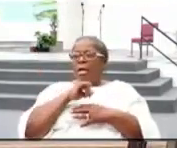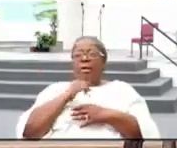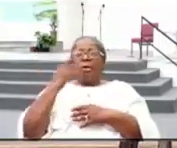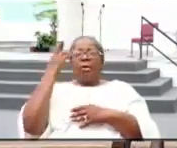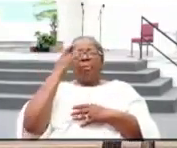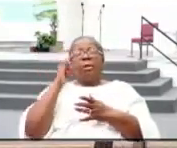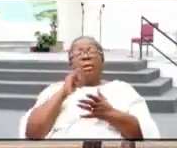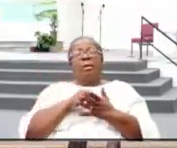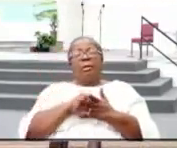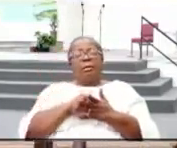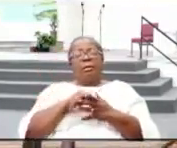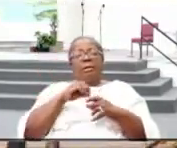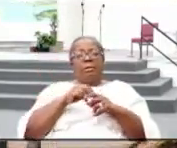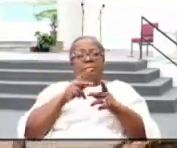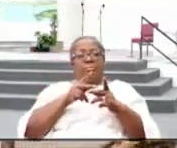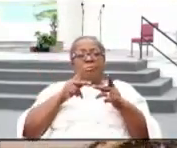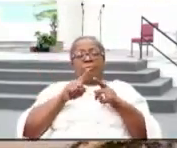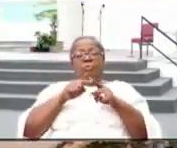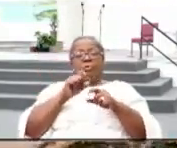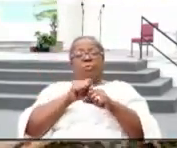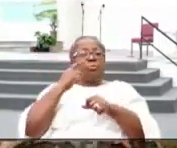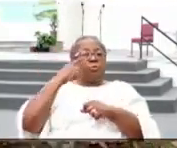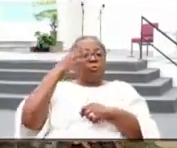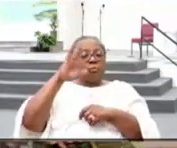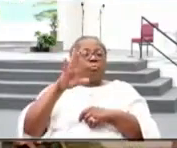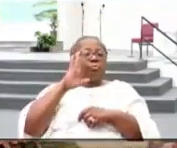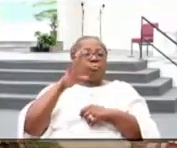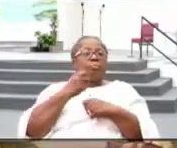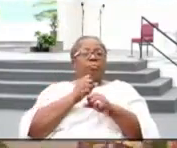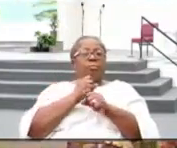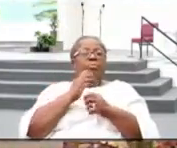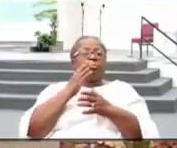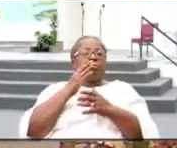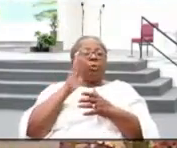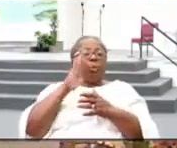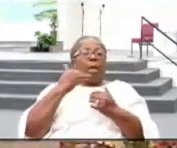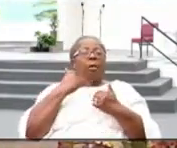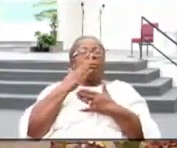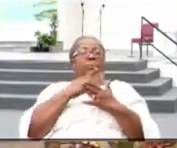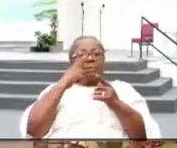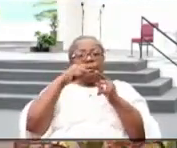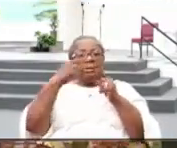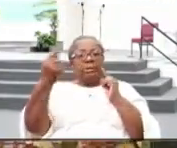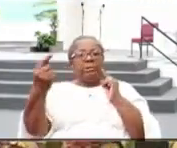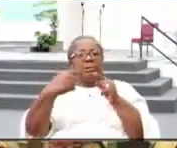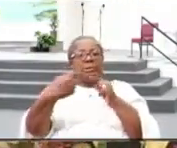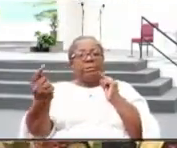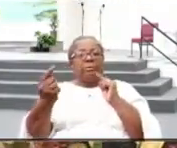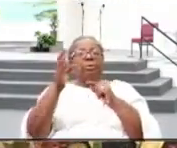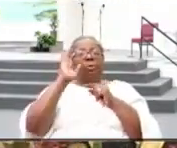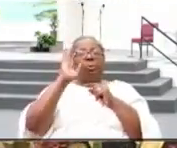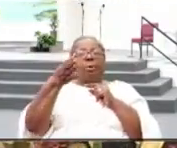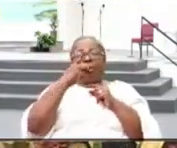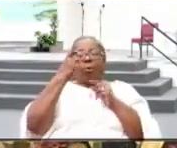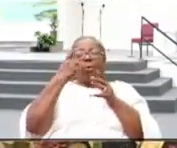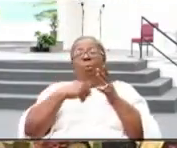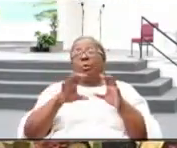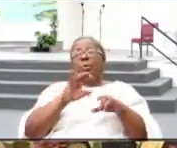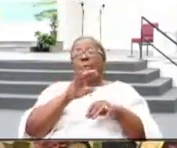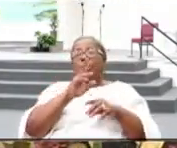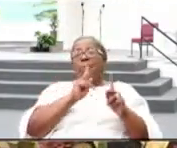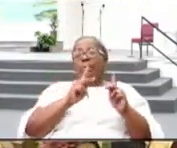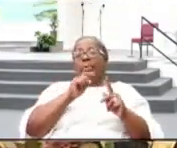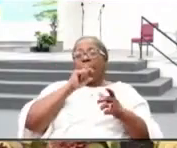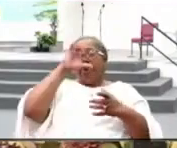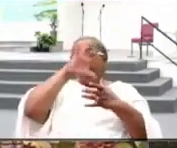realize being in a position when you're working for God, you're going to make some enemies. Some enemies are going to come against you because what you're doing in the world does not